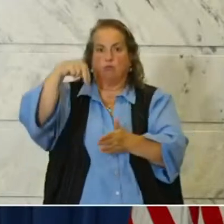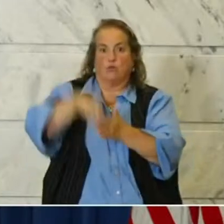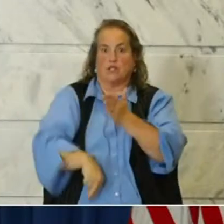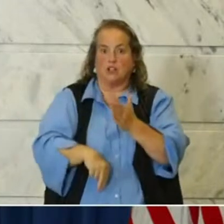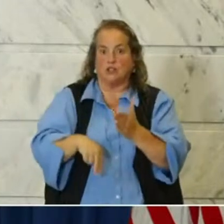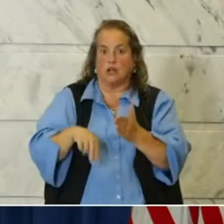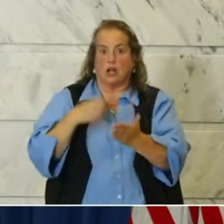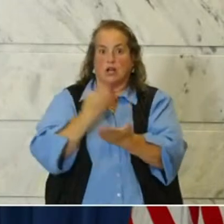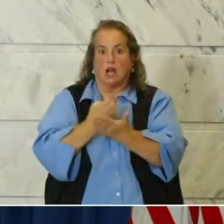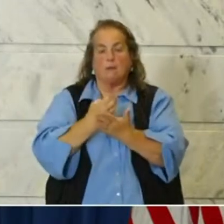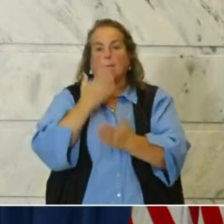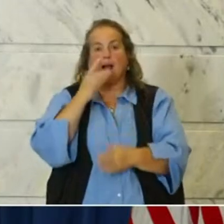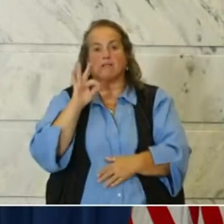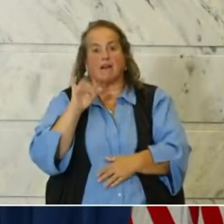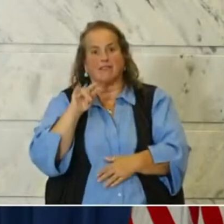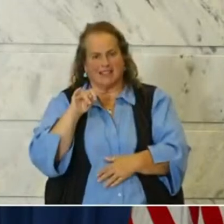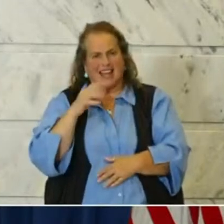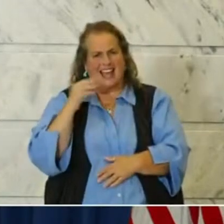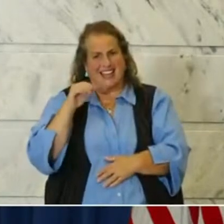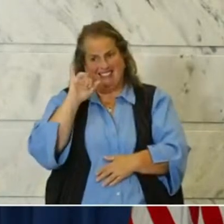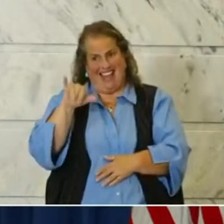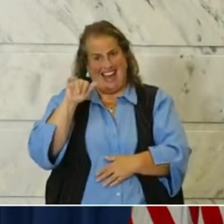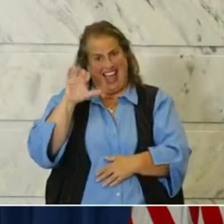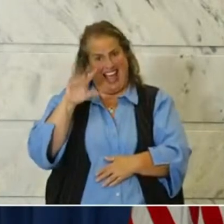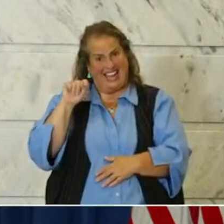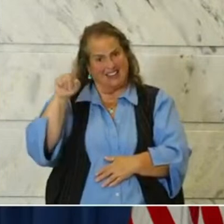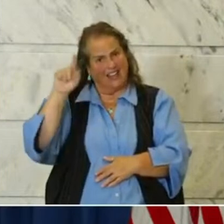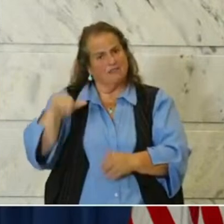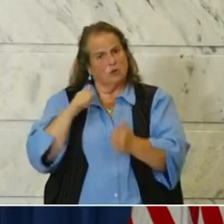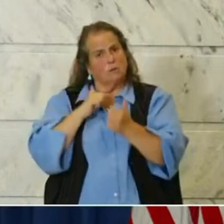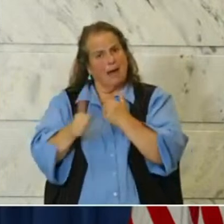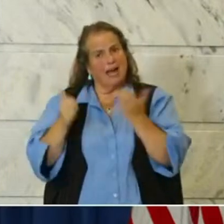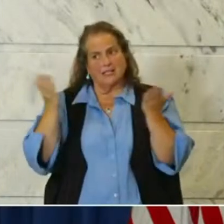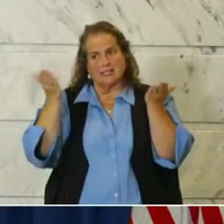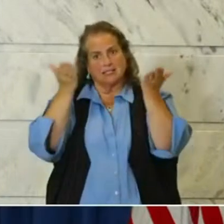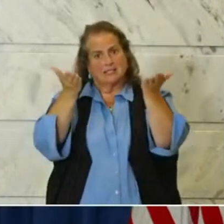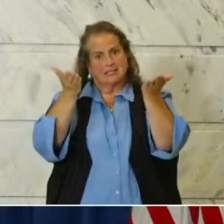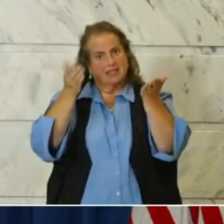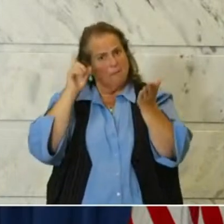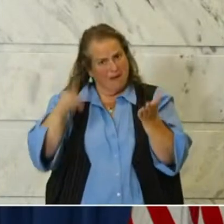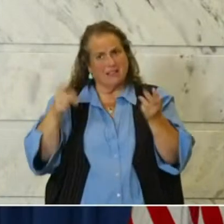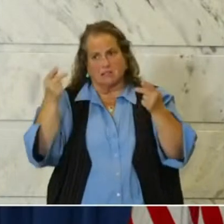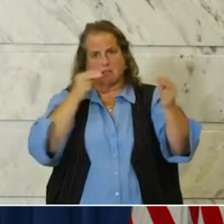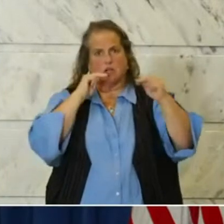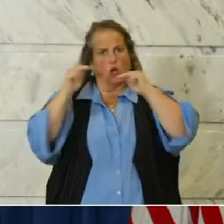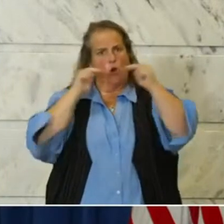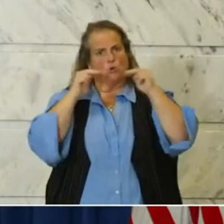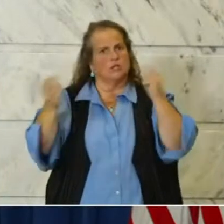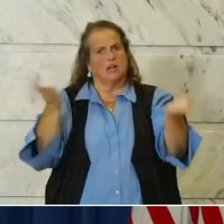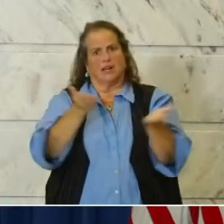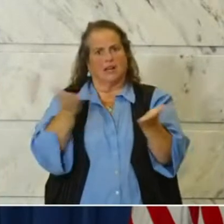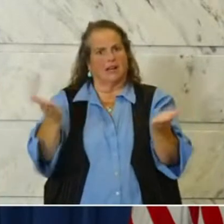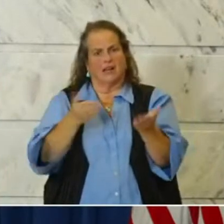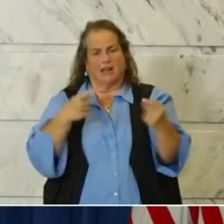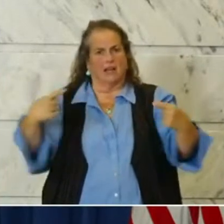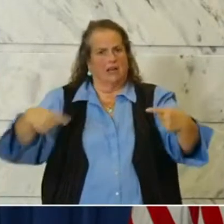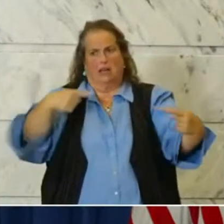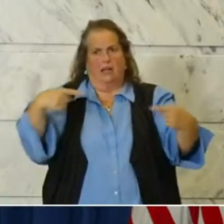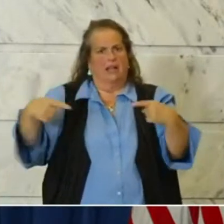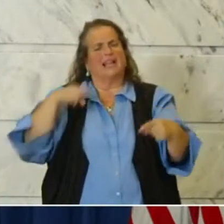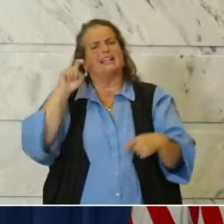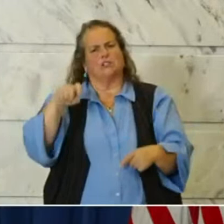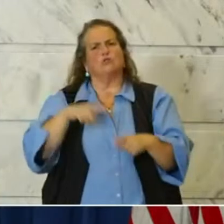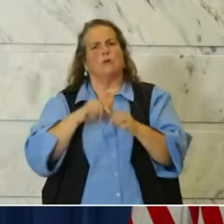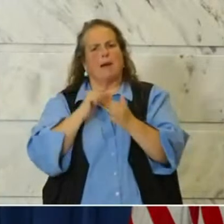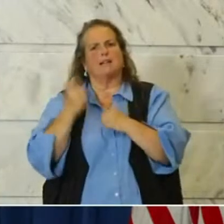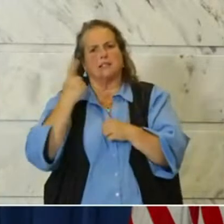And this act, what they pass, may be the difference in us being in the midst of this recession for a long time or us